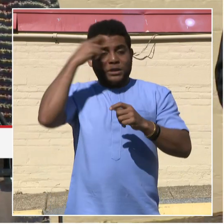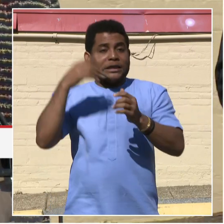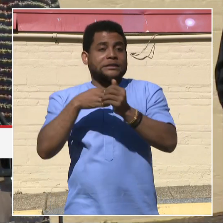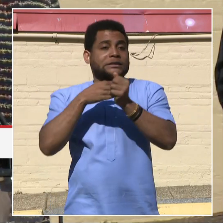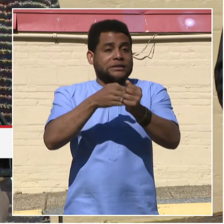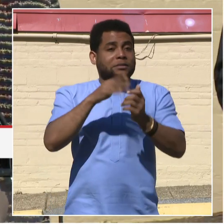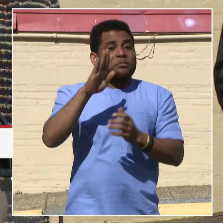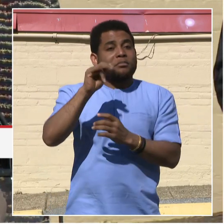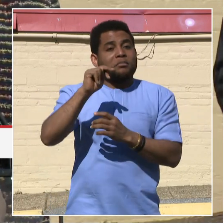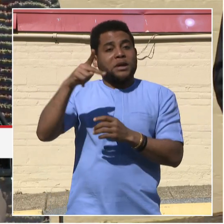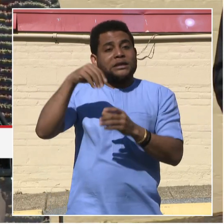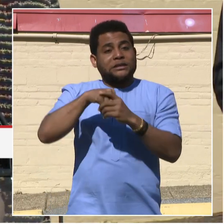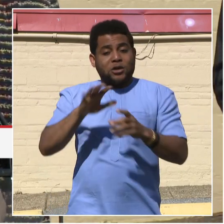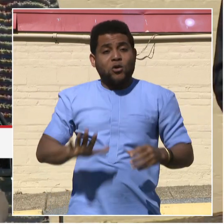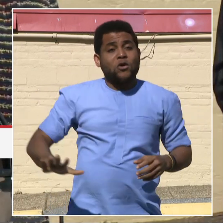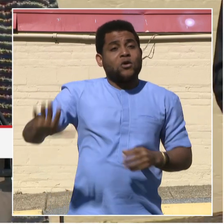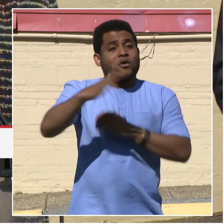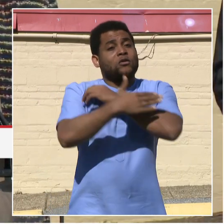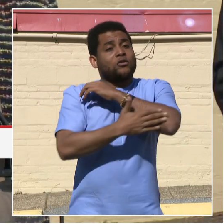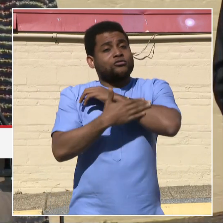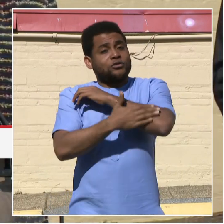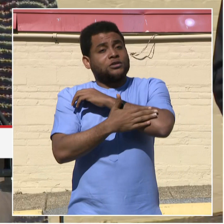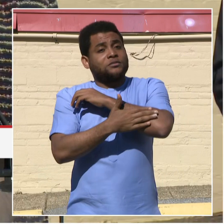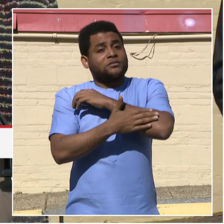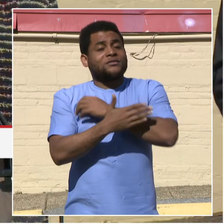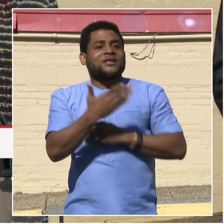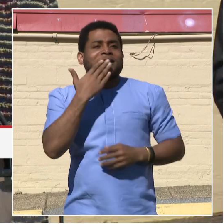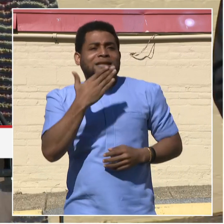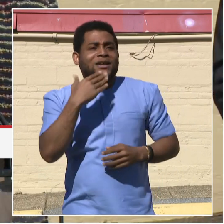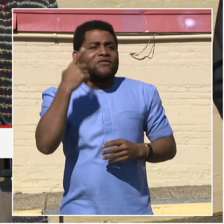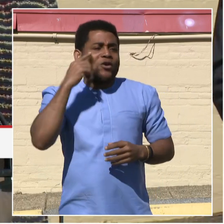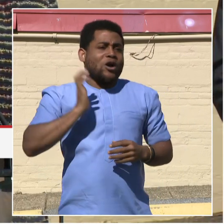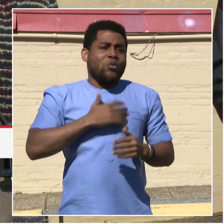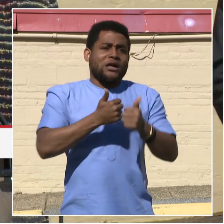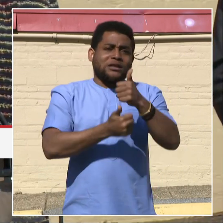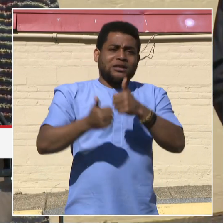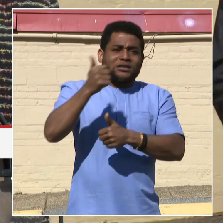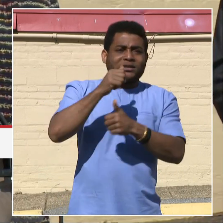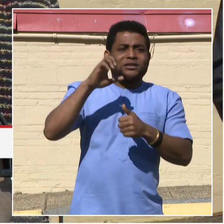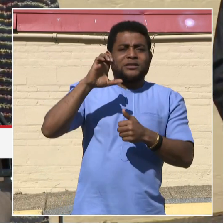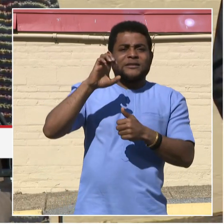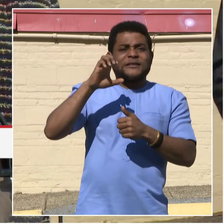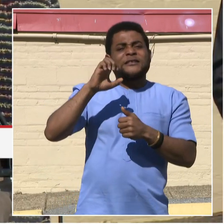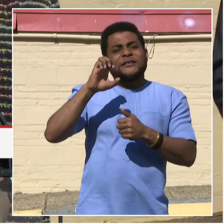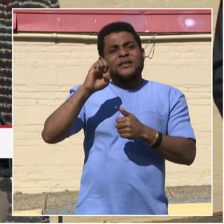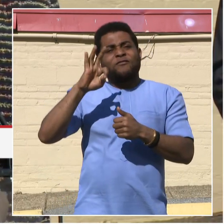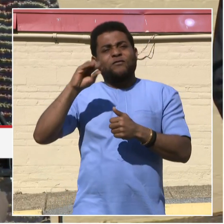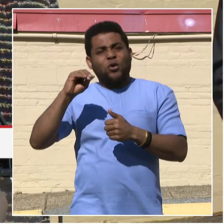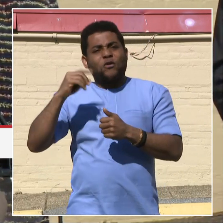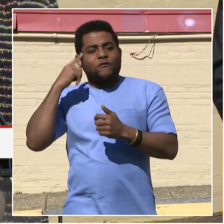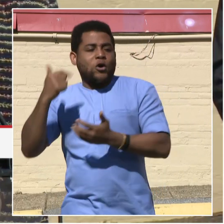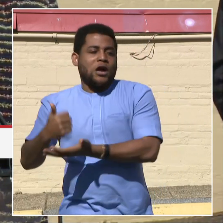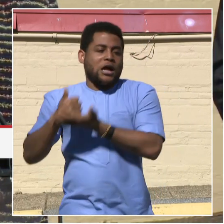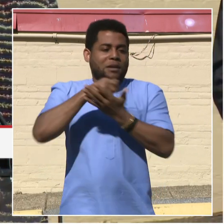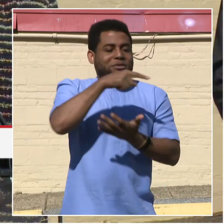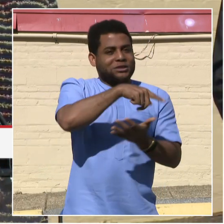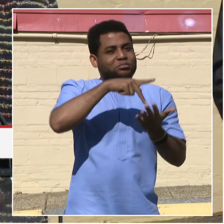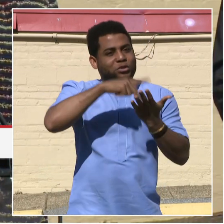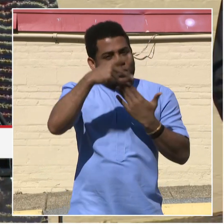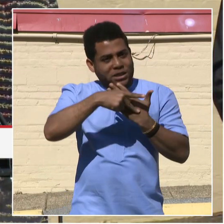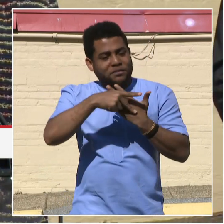their Chief Lending Officer, for being our partner in administering this program. And once we